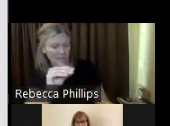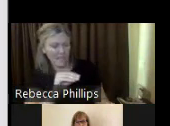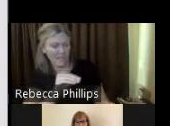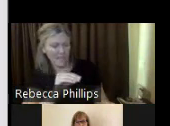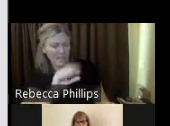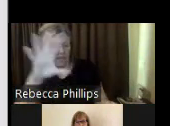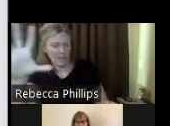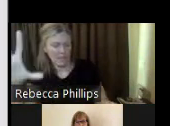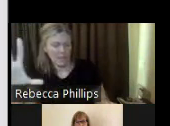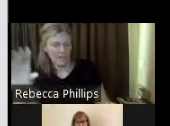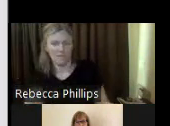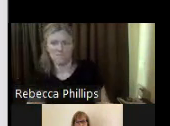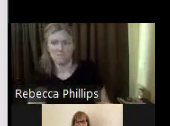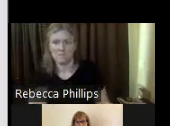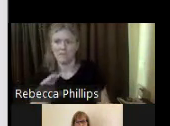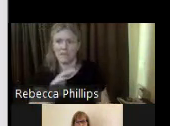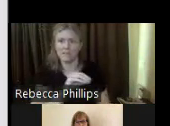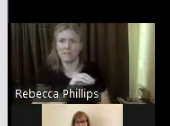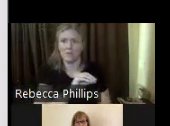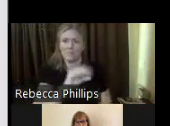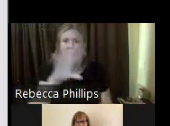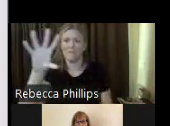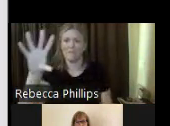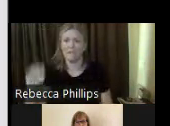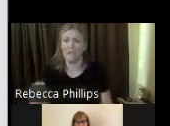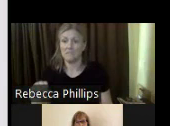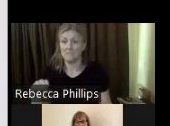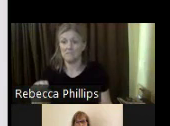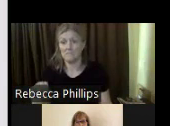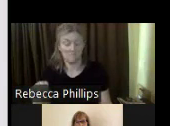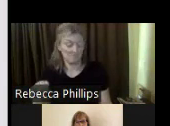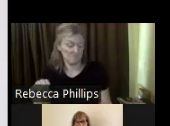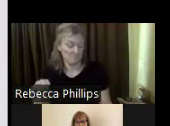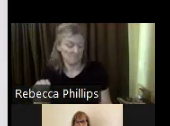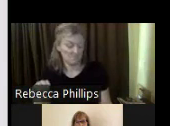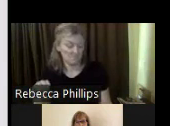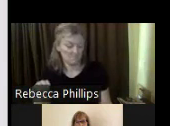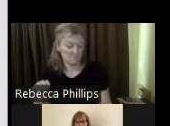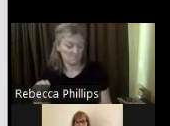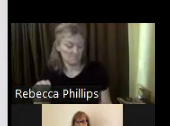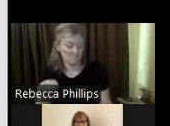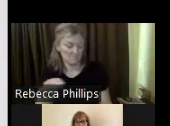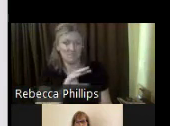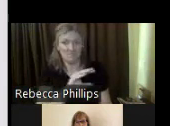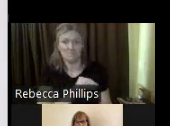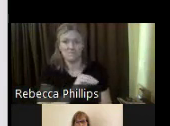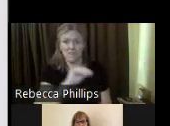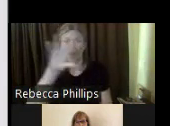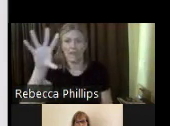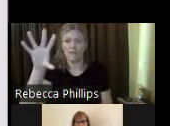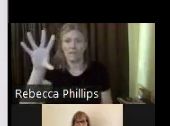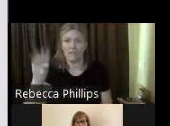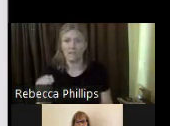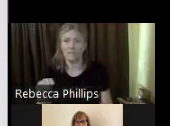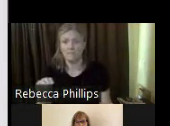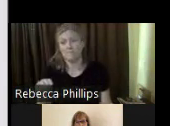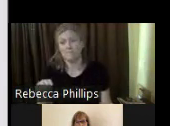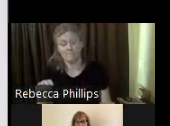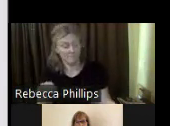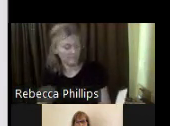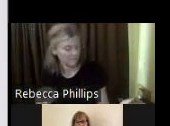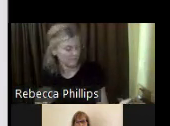Looks like something like that. So Africa. Huh. Africa.